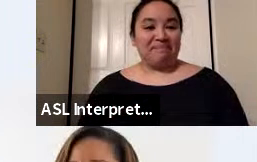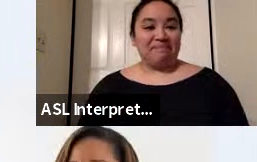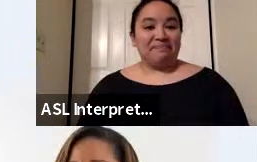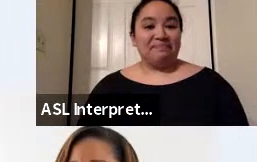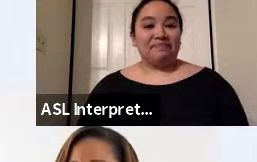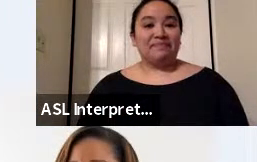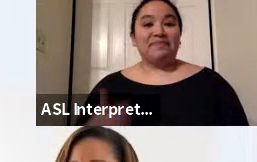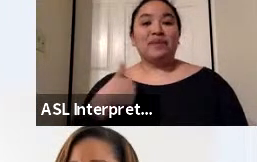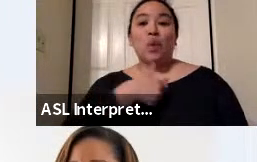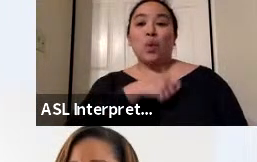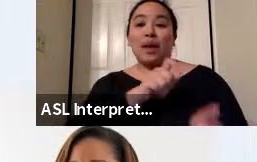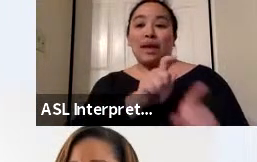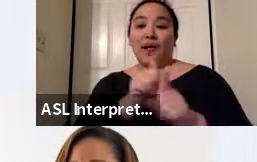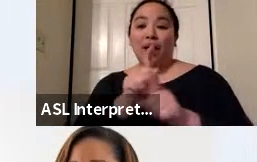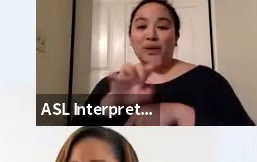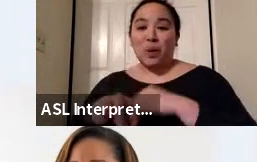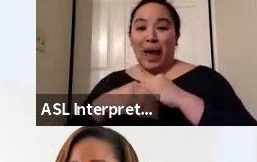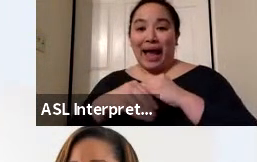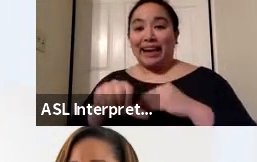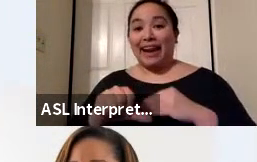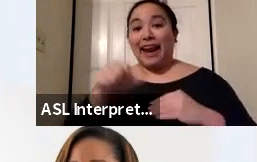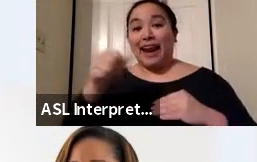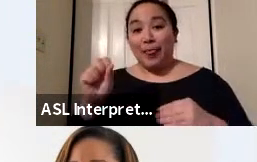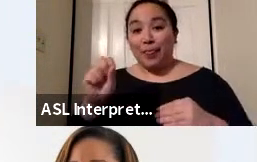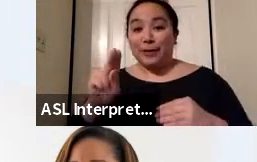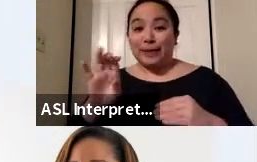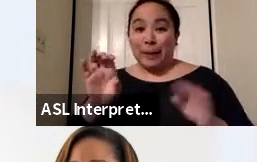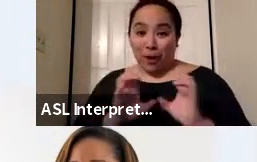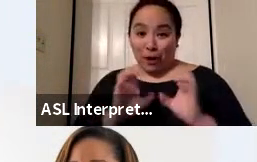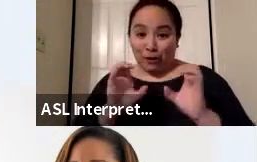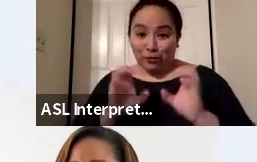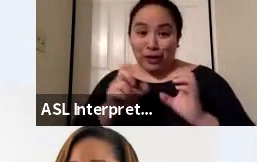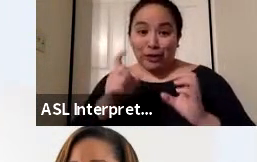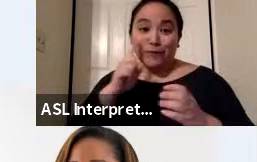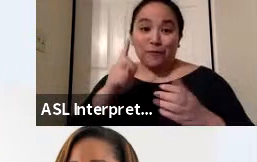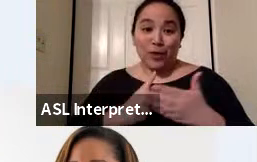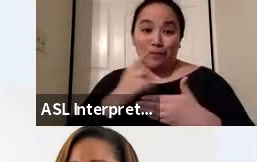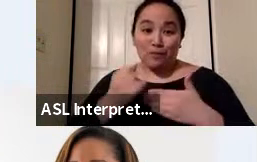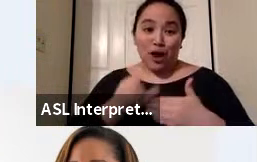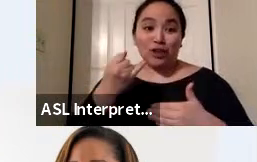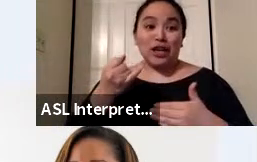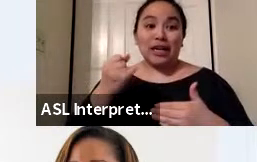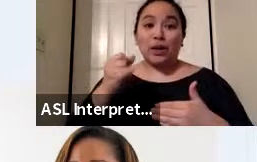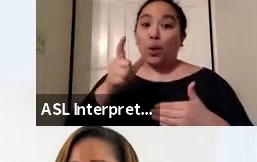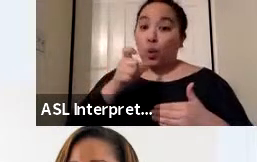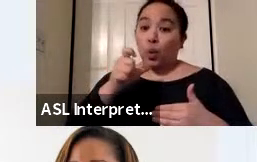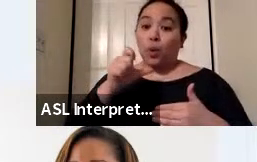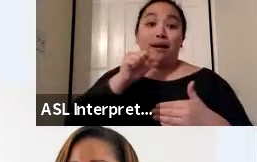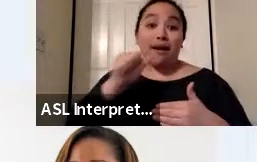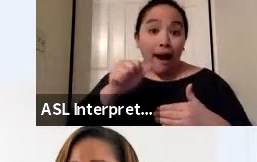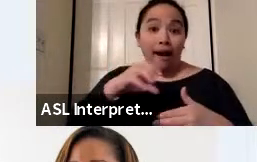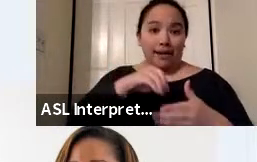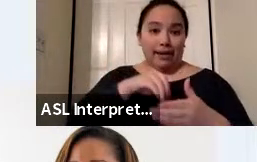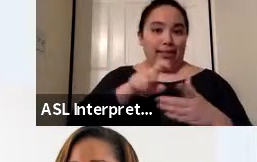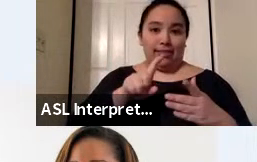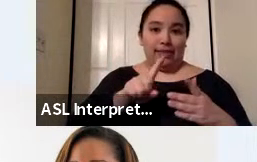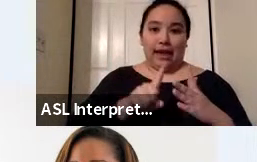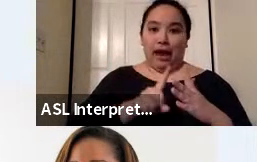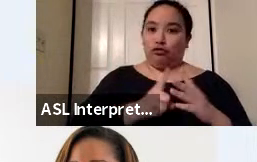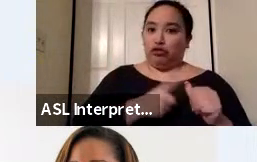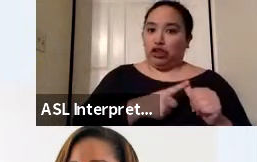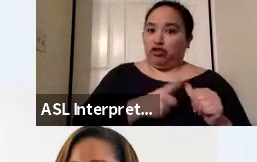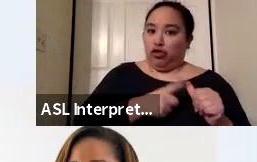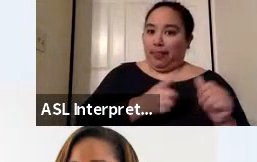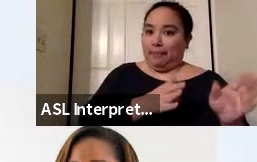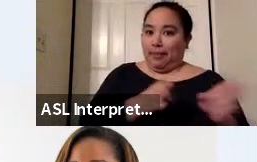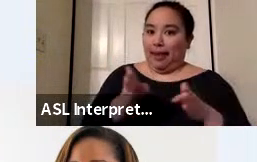We also added another subcontractor to the project that was not in the original plan.